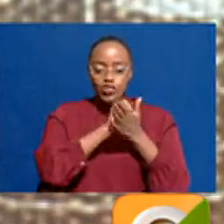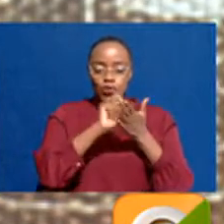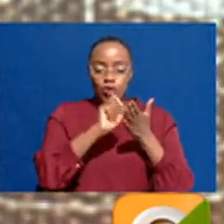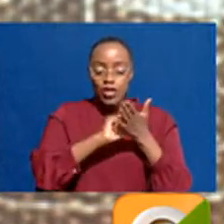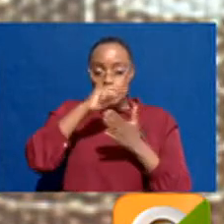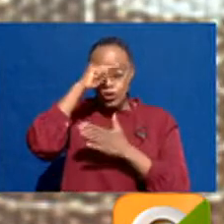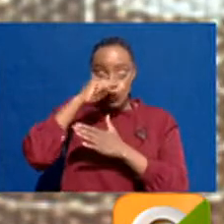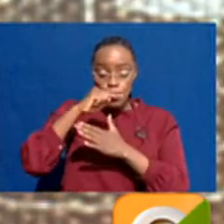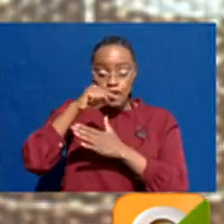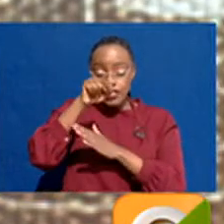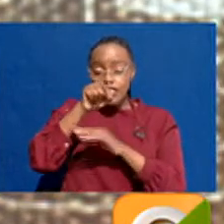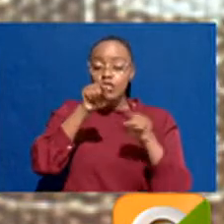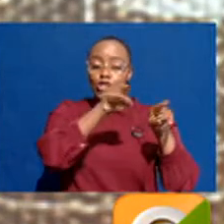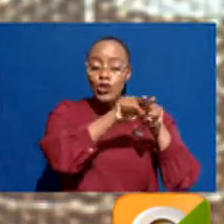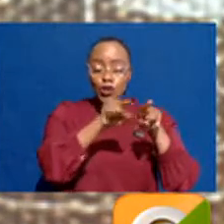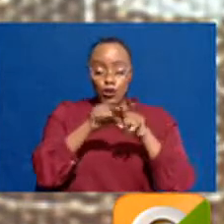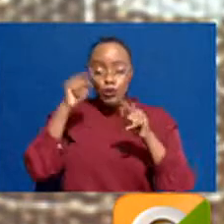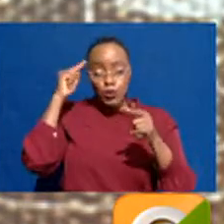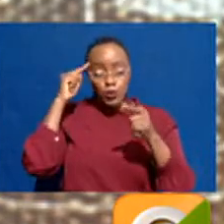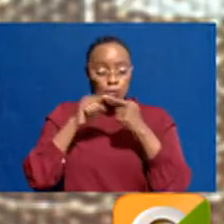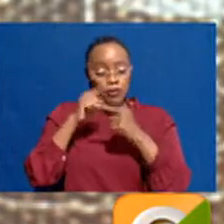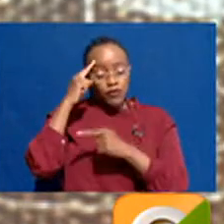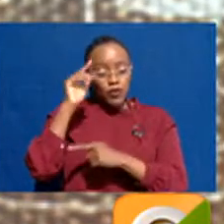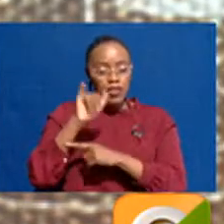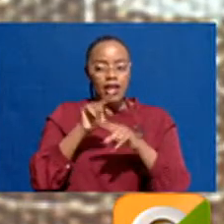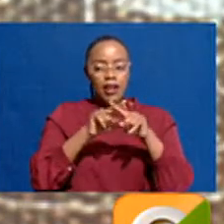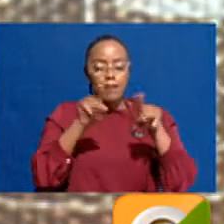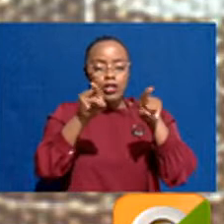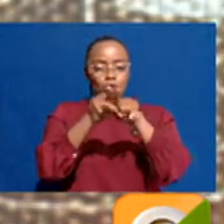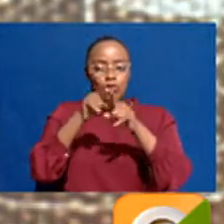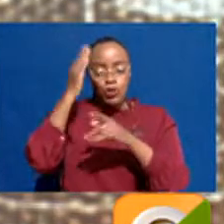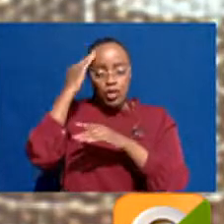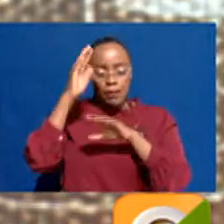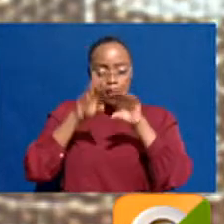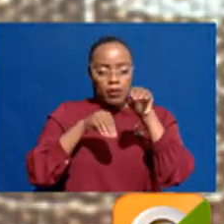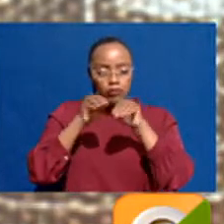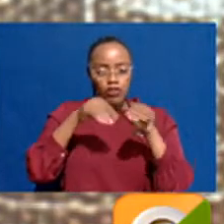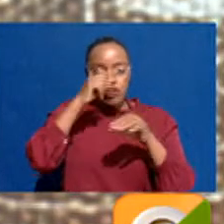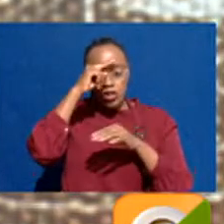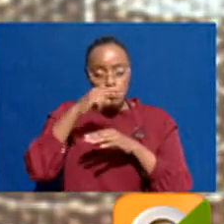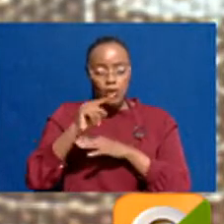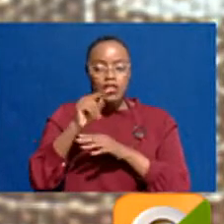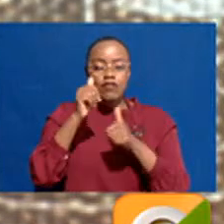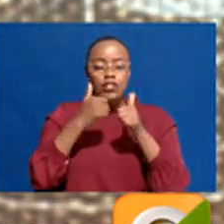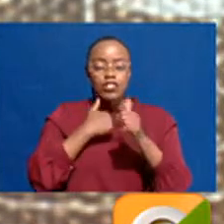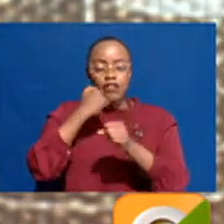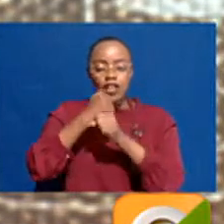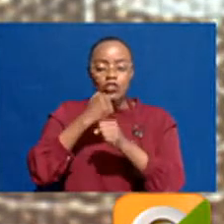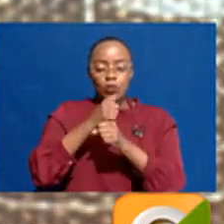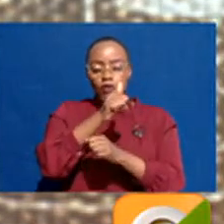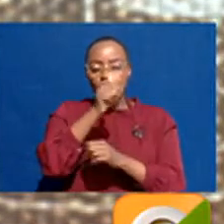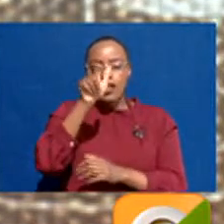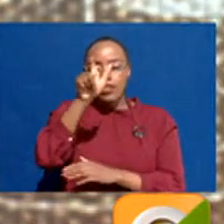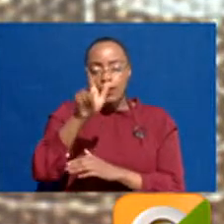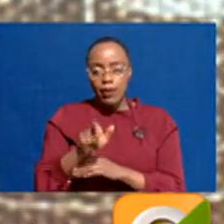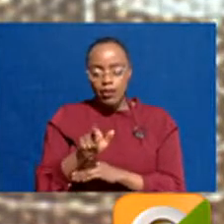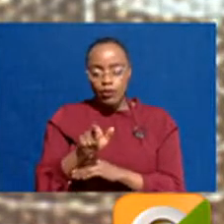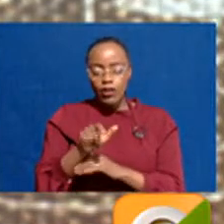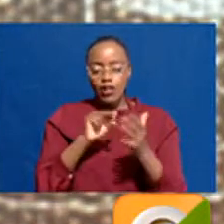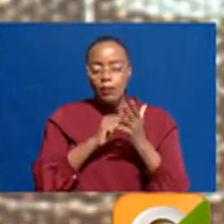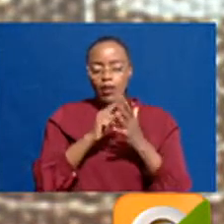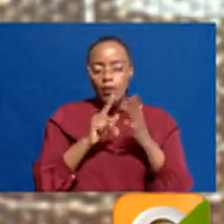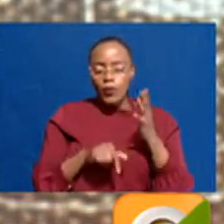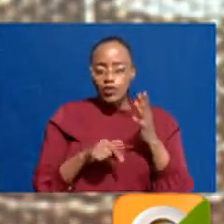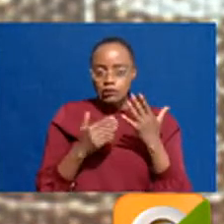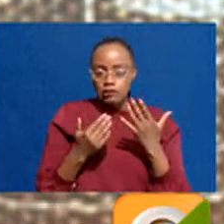policies, because that is what it's meant for. But remember, drafting policies is already a job of someone.